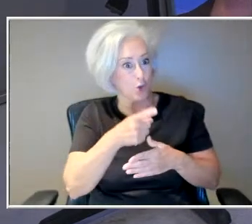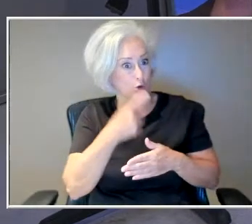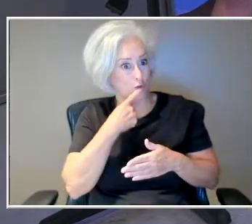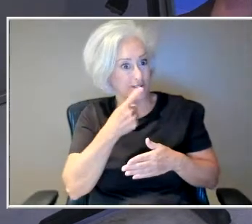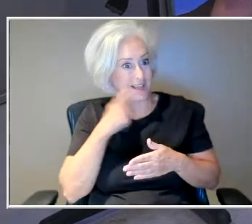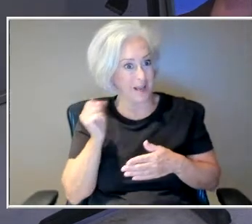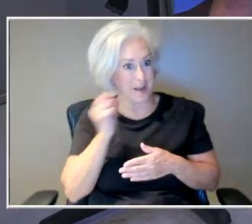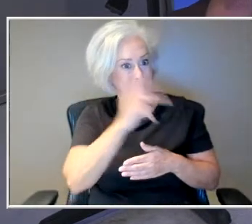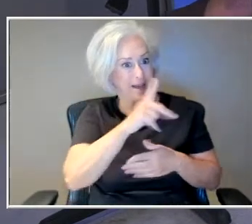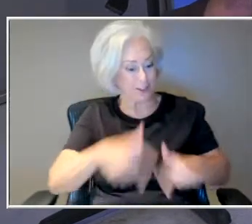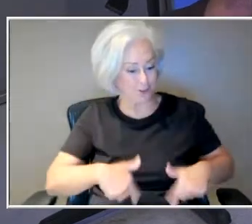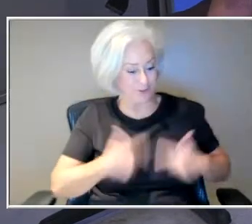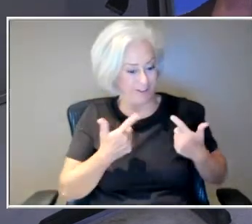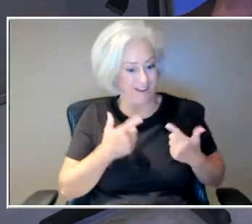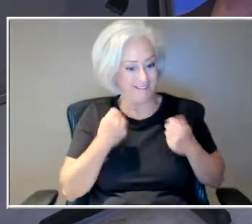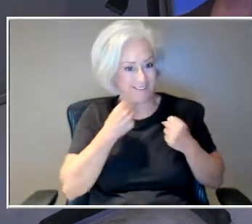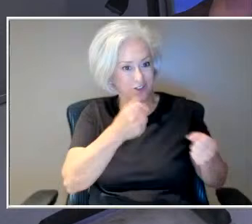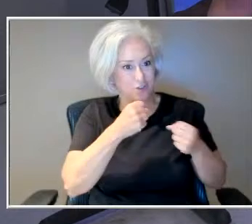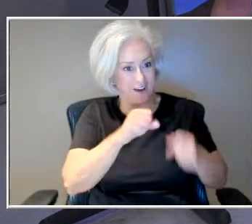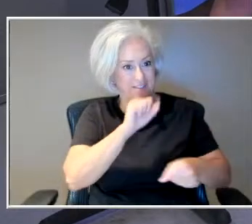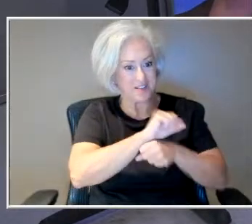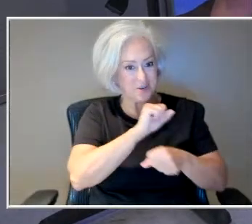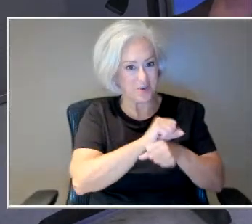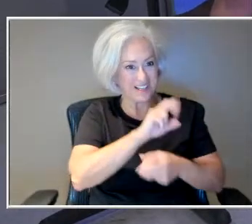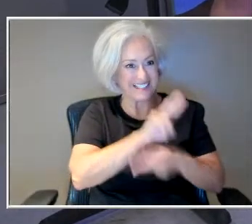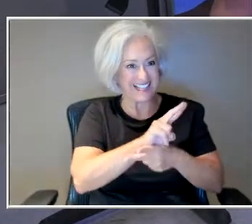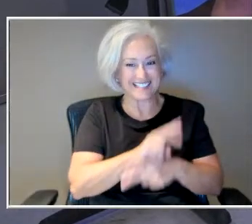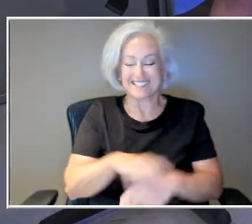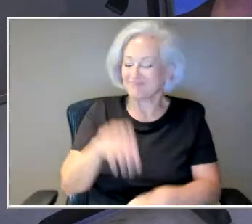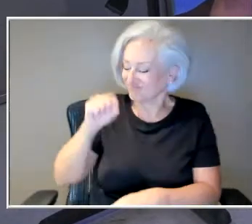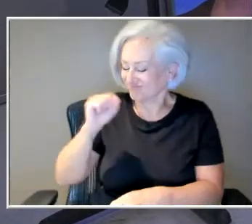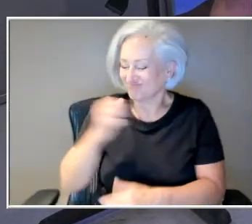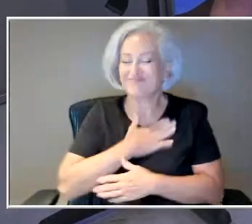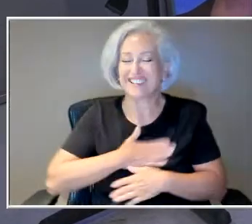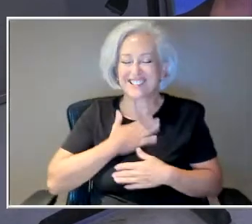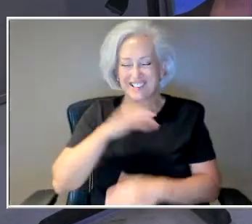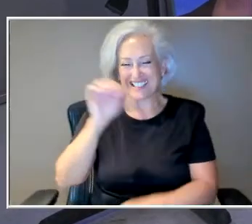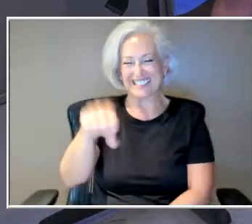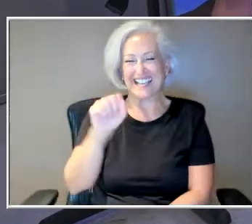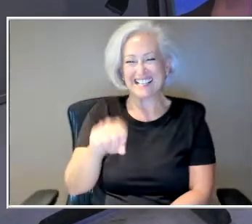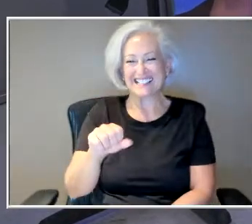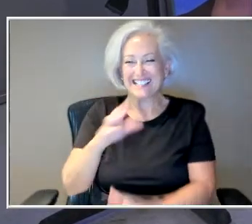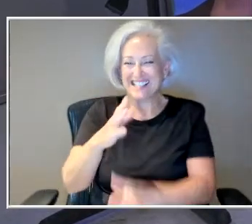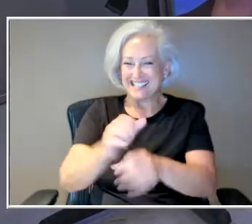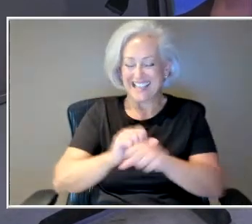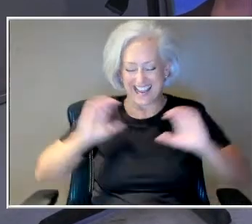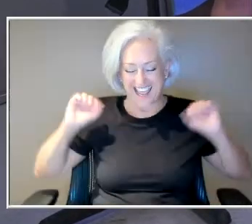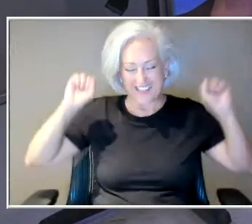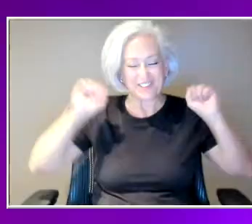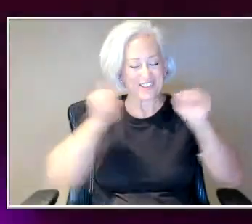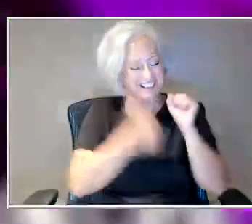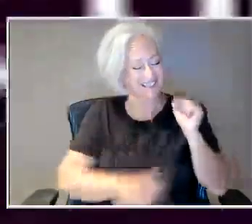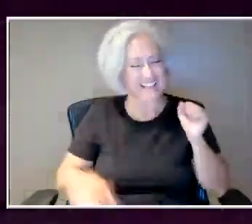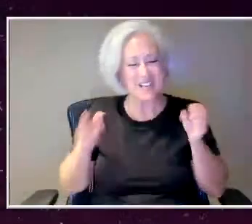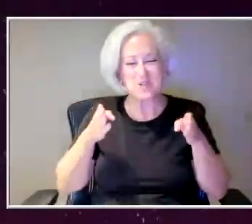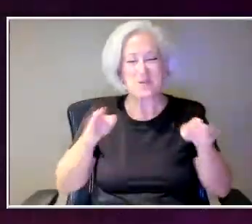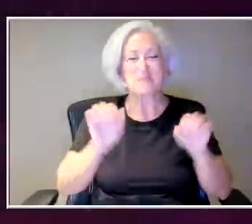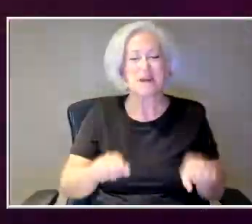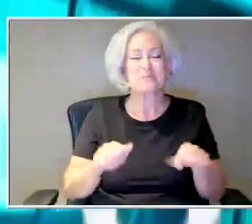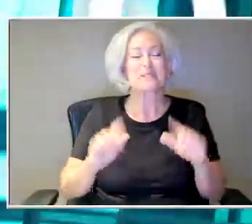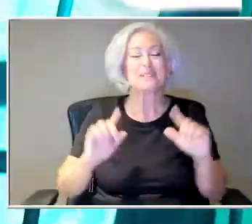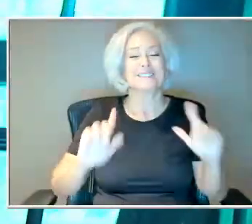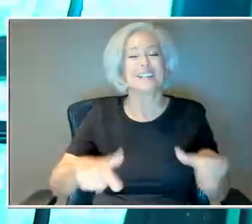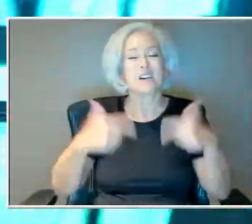life, girl. Life is good. There you go. Get that exercise in any way you can. All right, let's get to some questions from